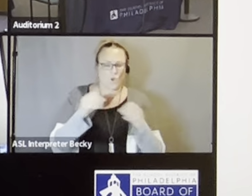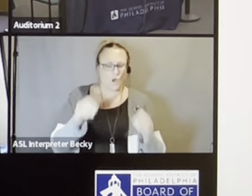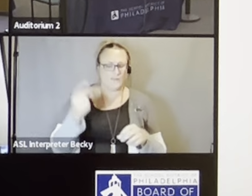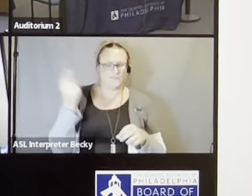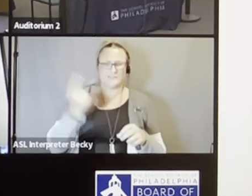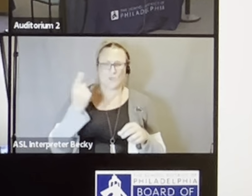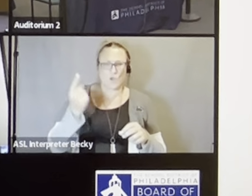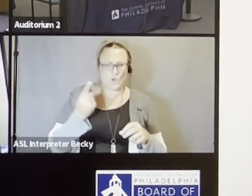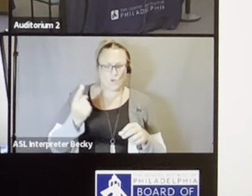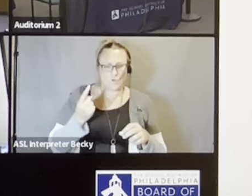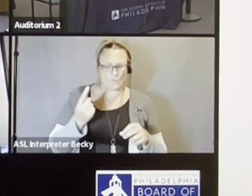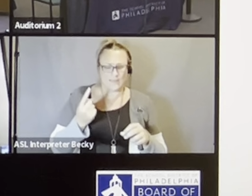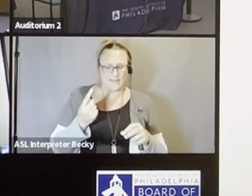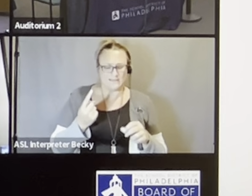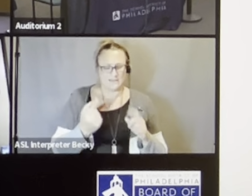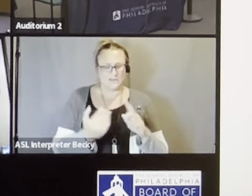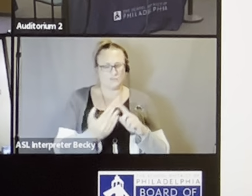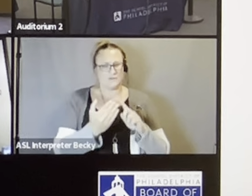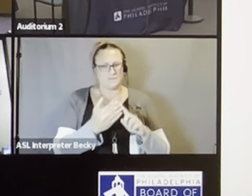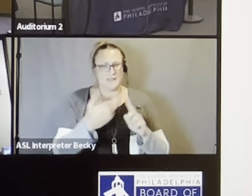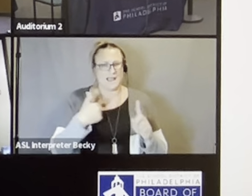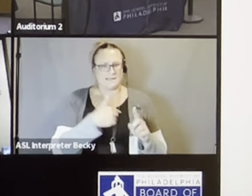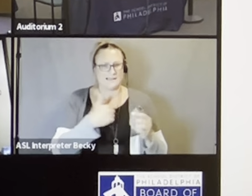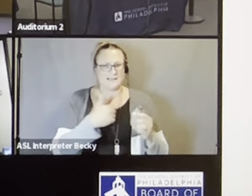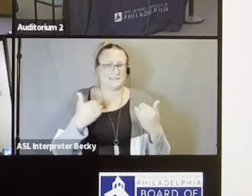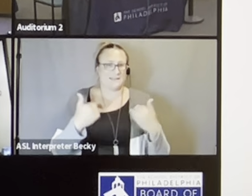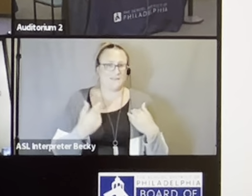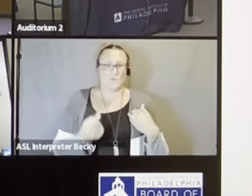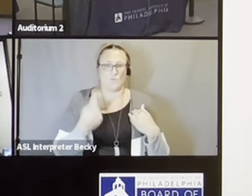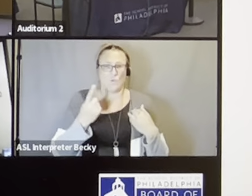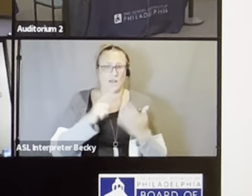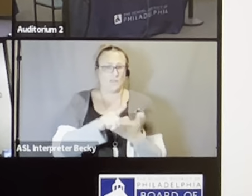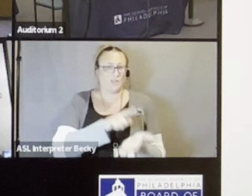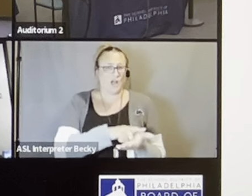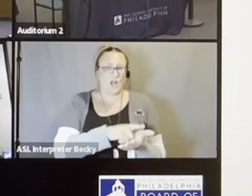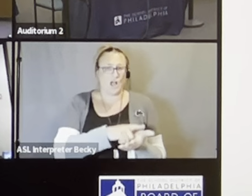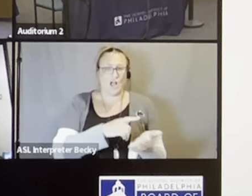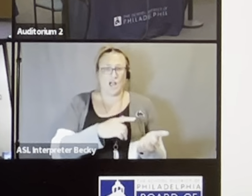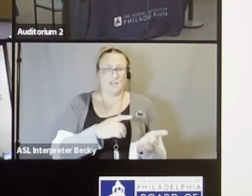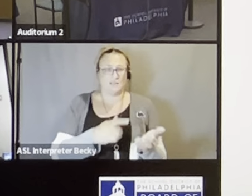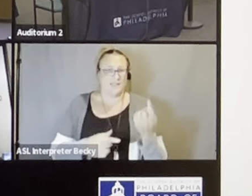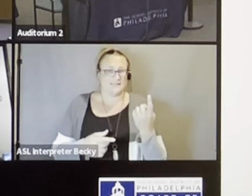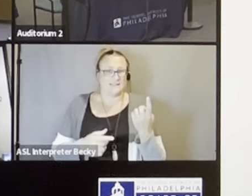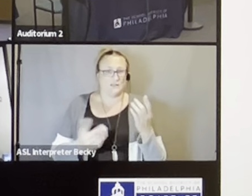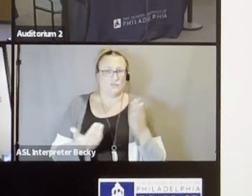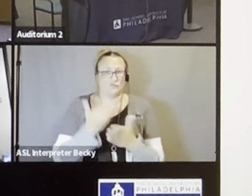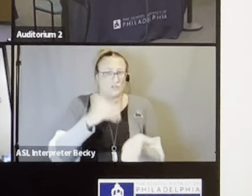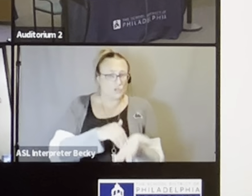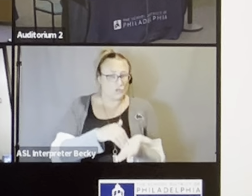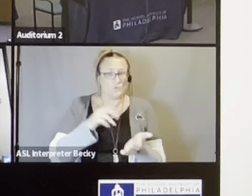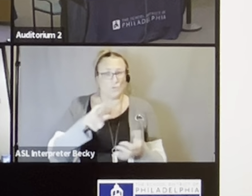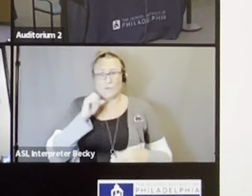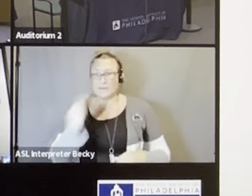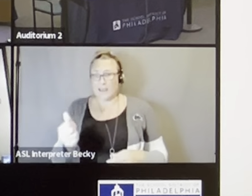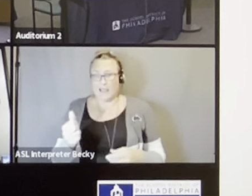us, remind us of that law. There's like really one tool in the toolbox, right? You renew or